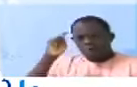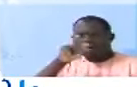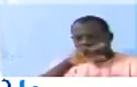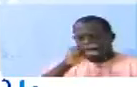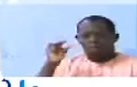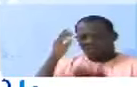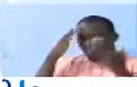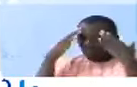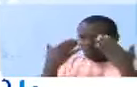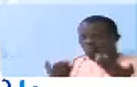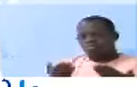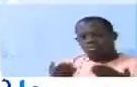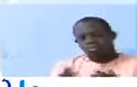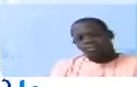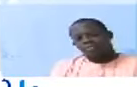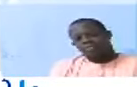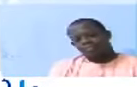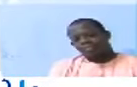name.